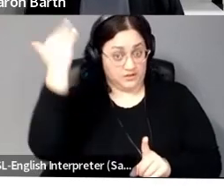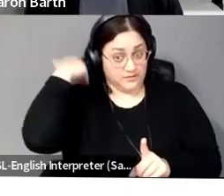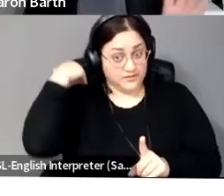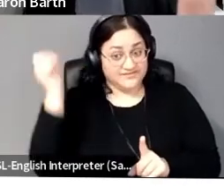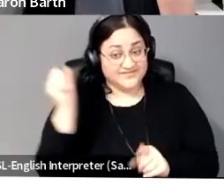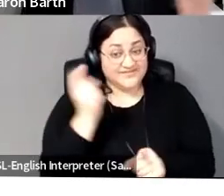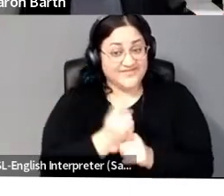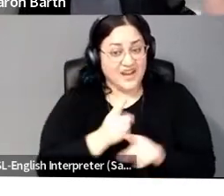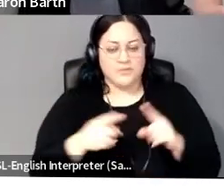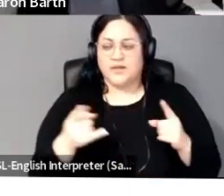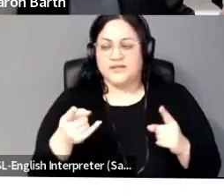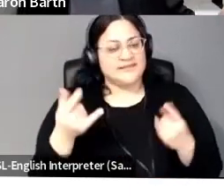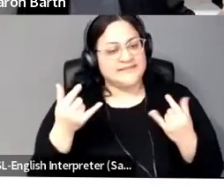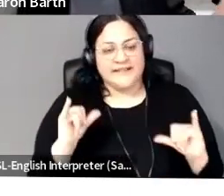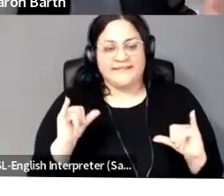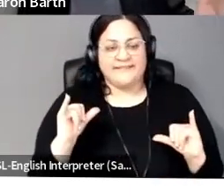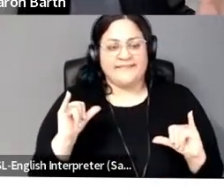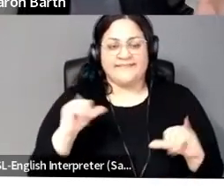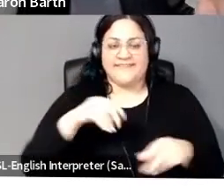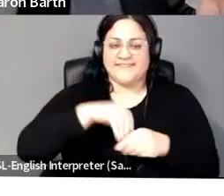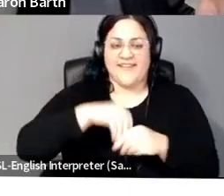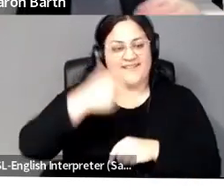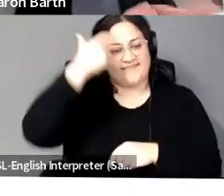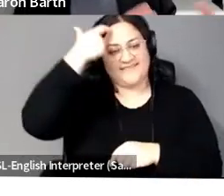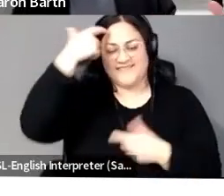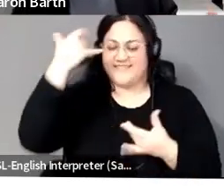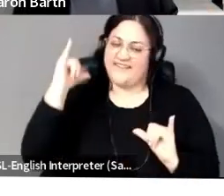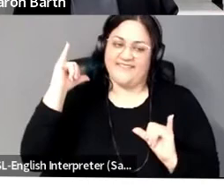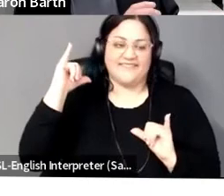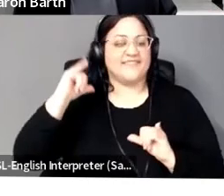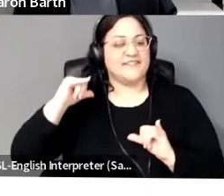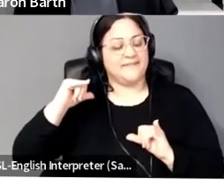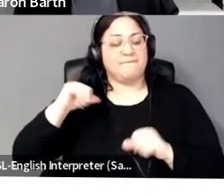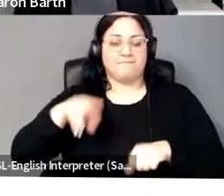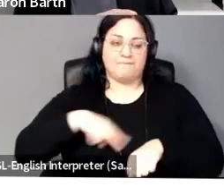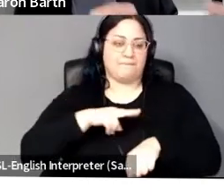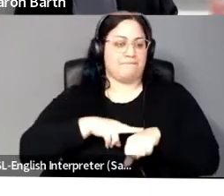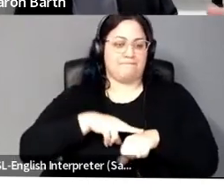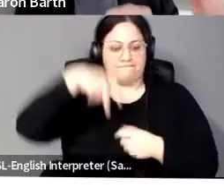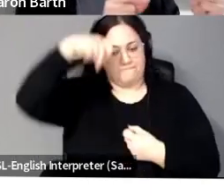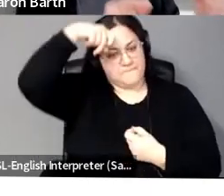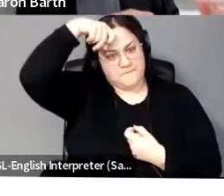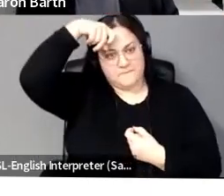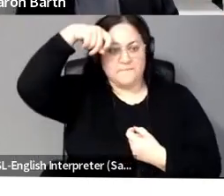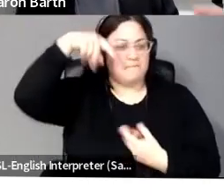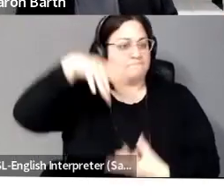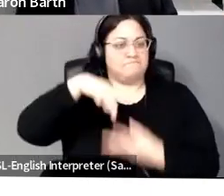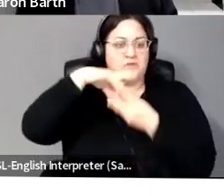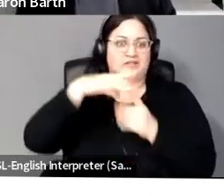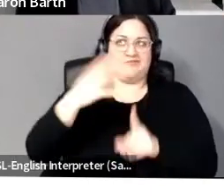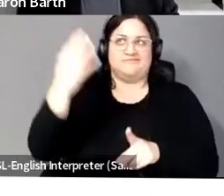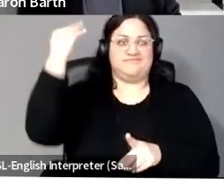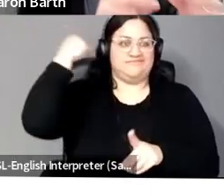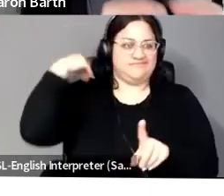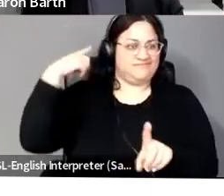brain still is going to do this thing because it literally has millions of years of evolution tied